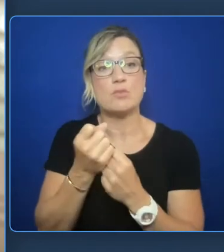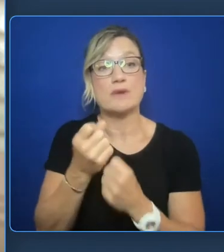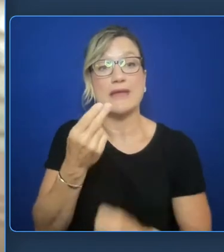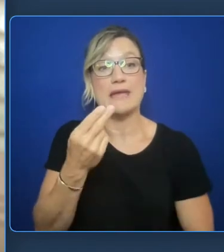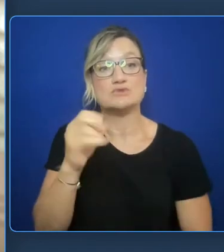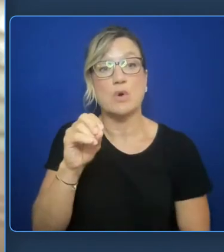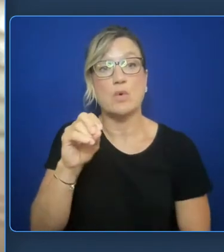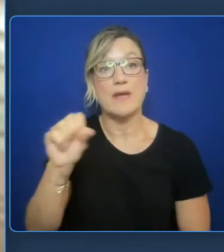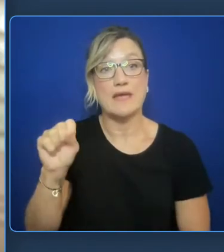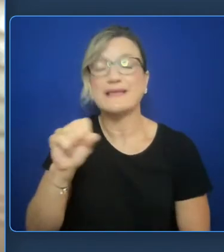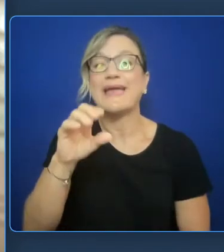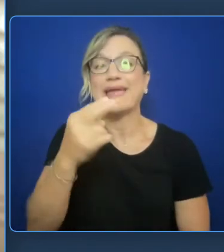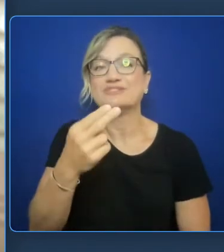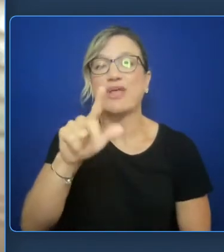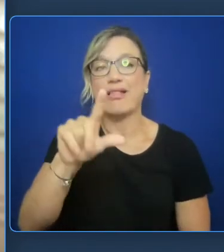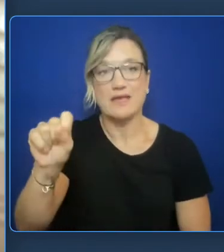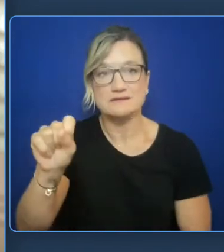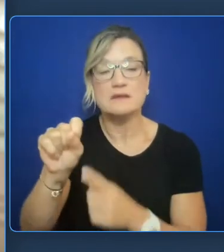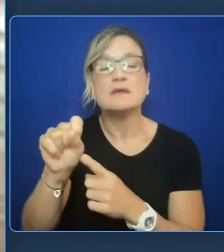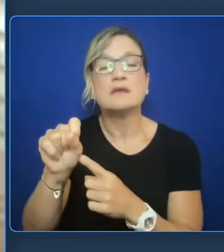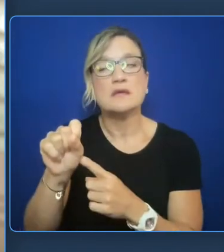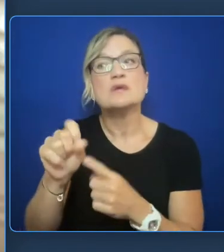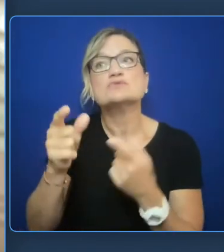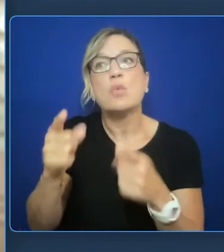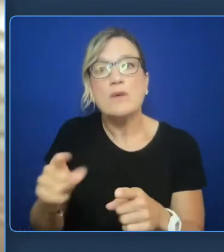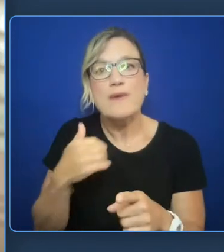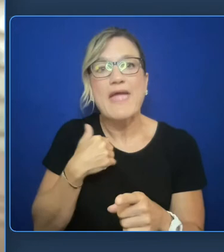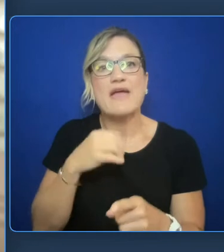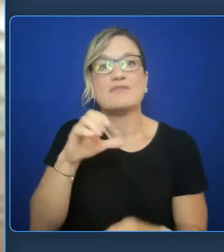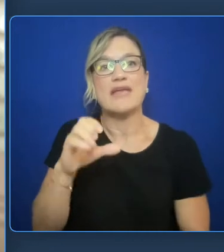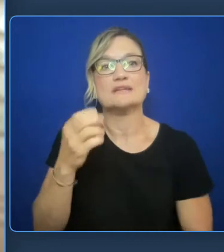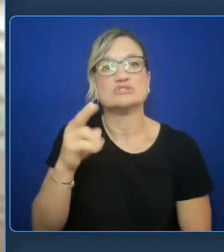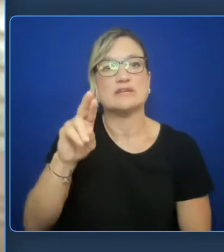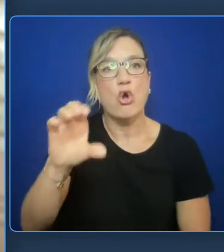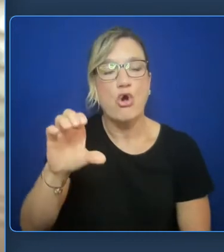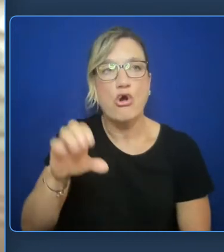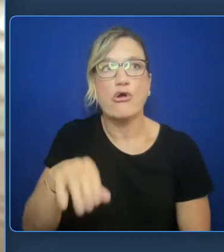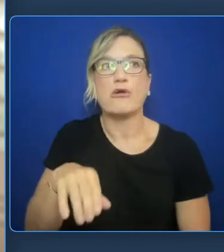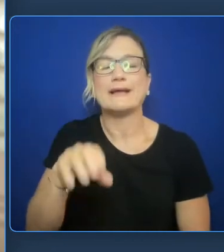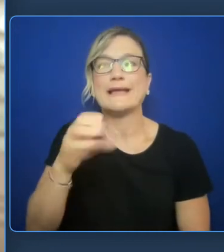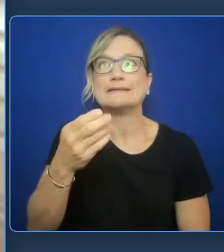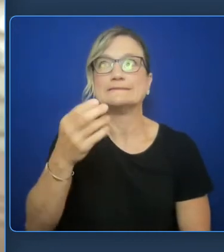HLS now. So HLS is how, when we do the HDR and